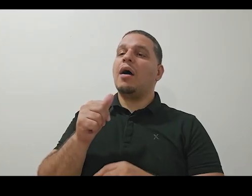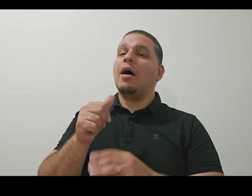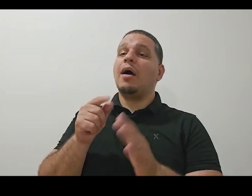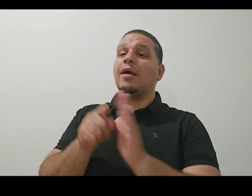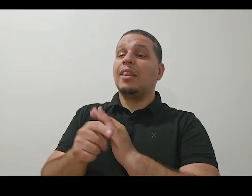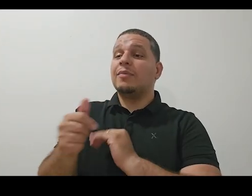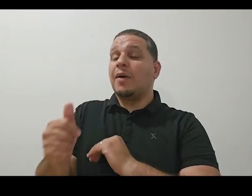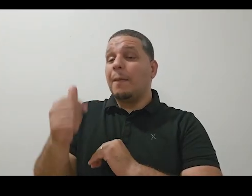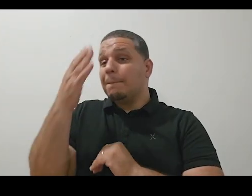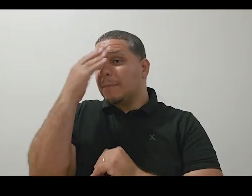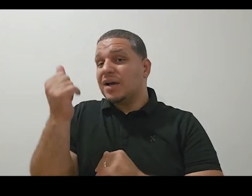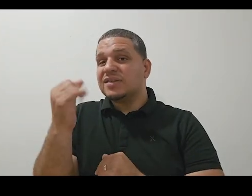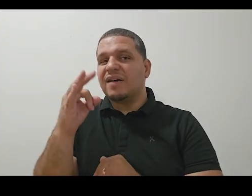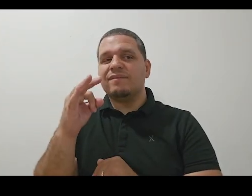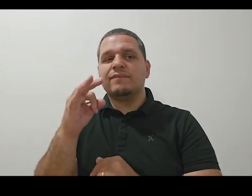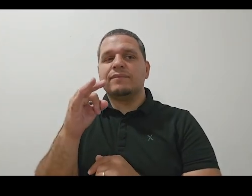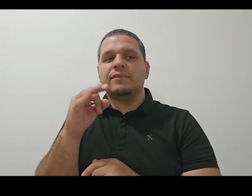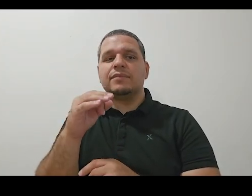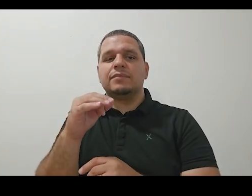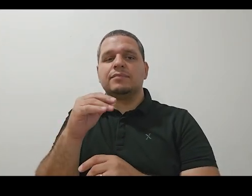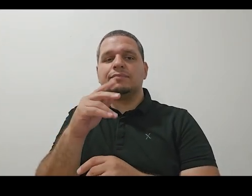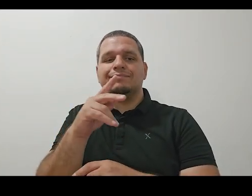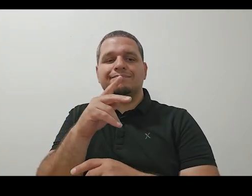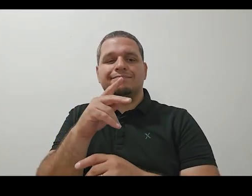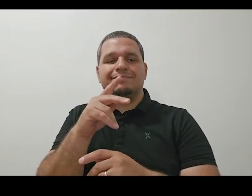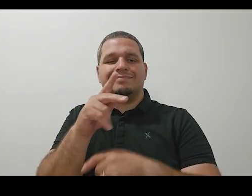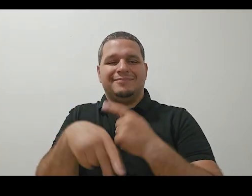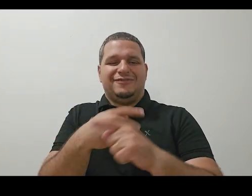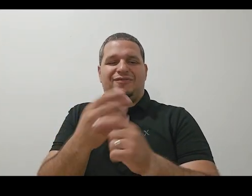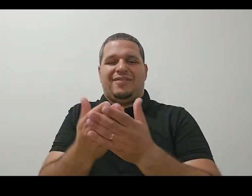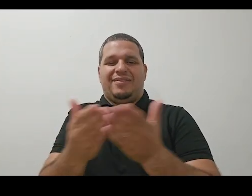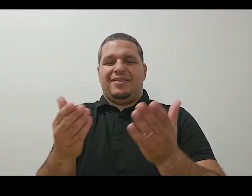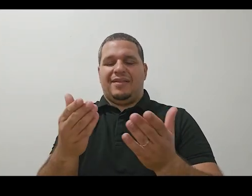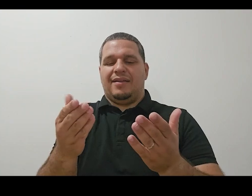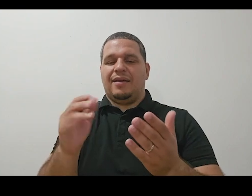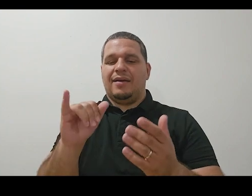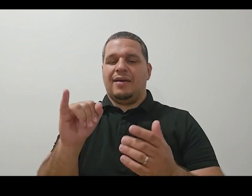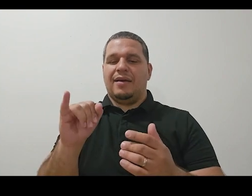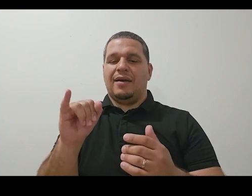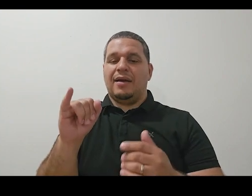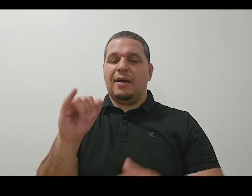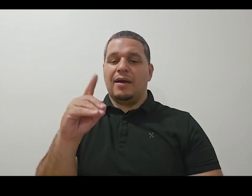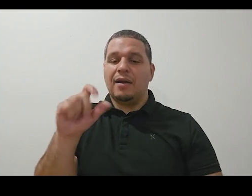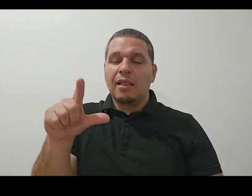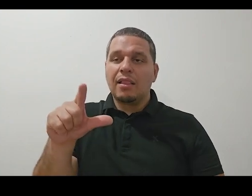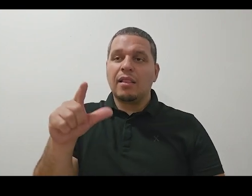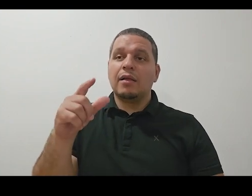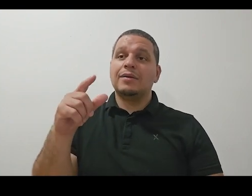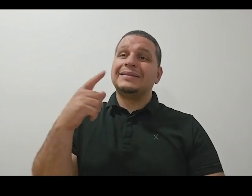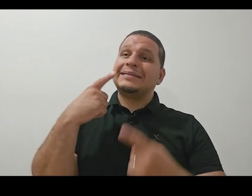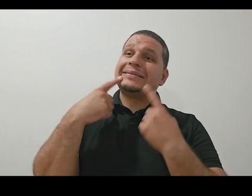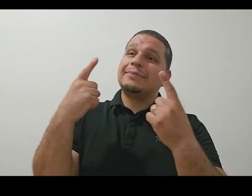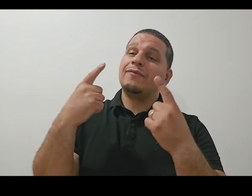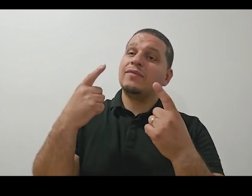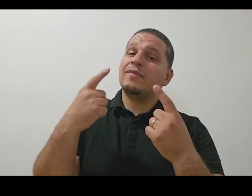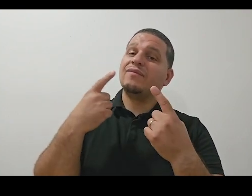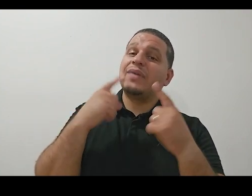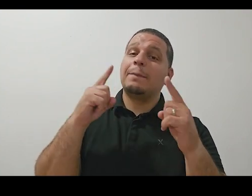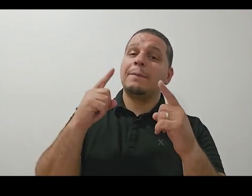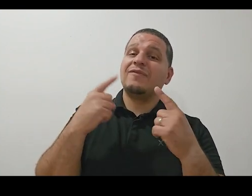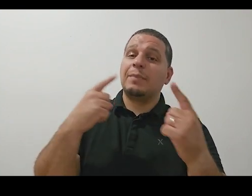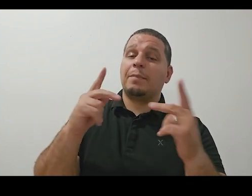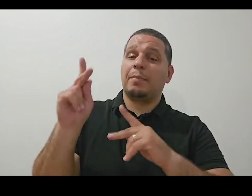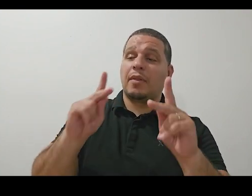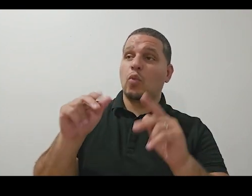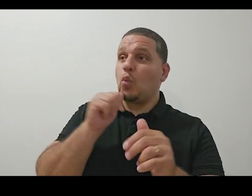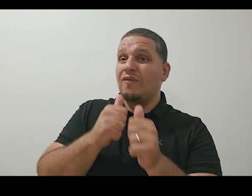idol. So the idol industry, celebrities, influencers,